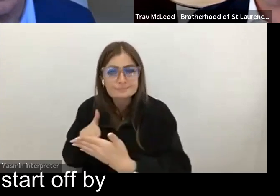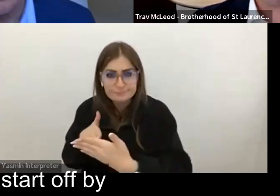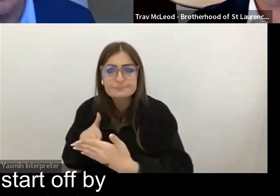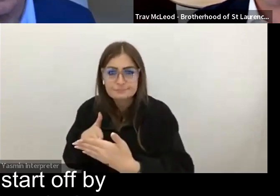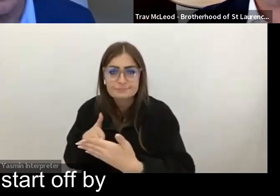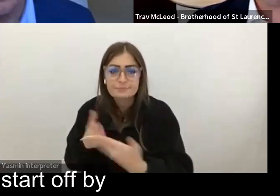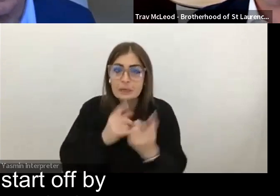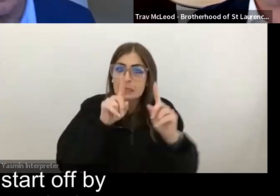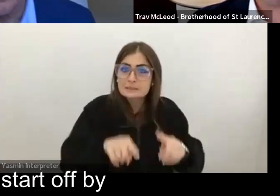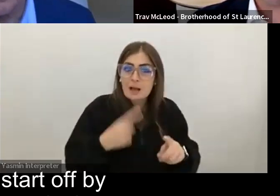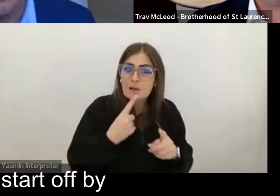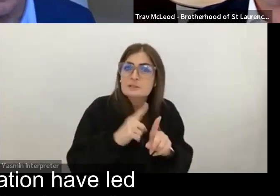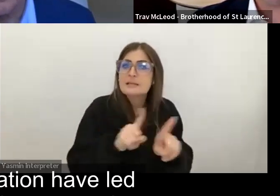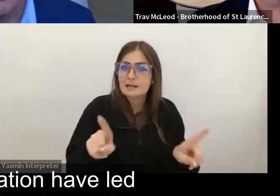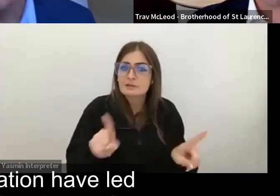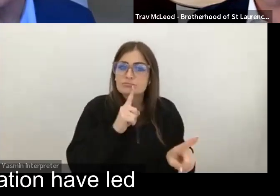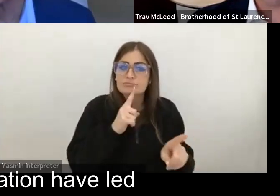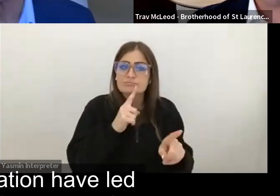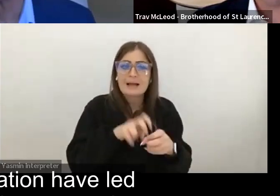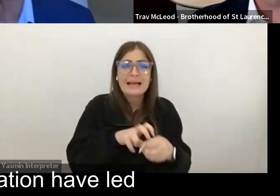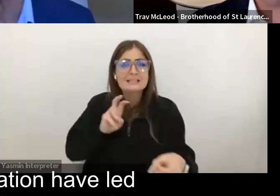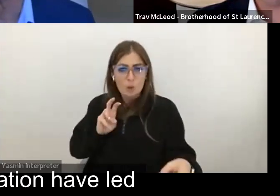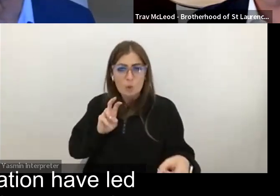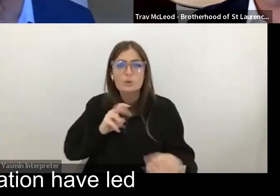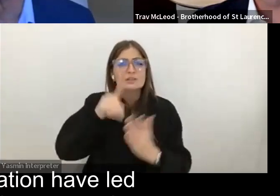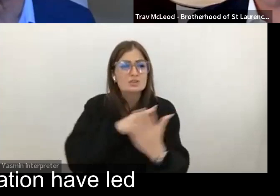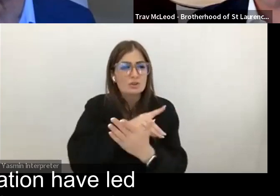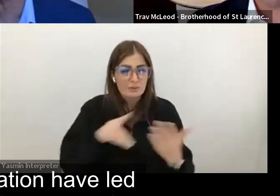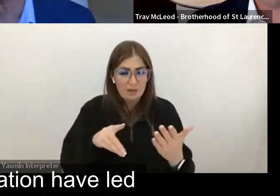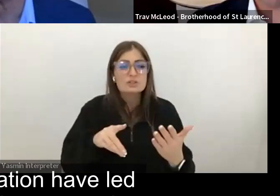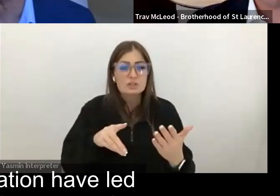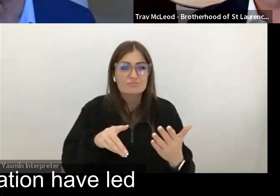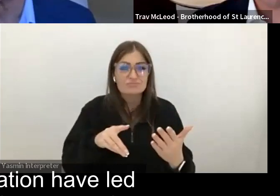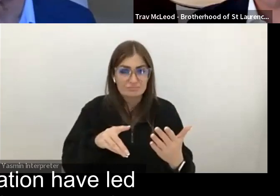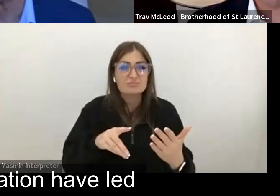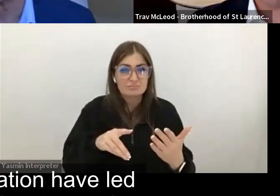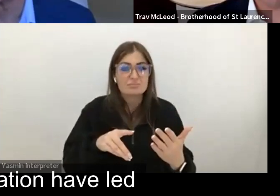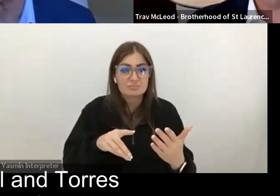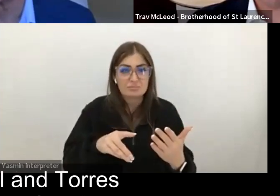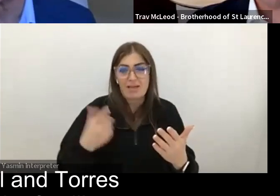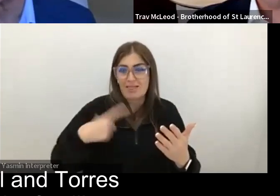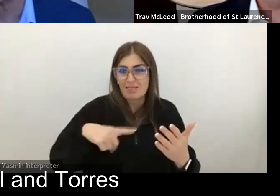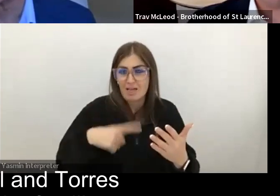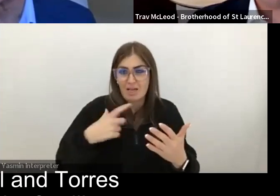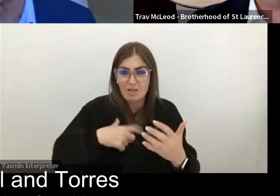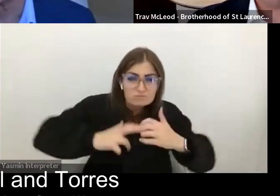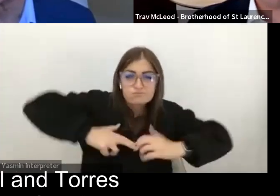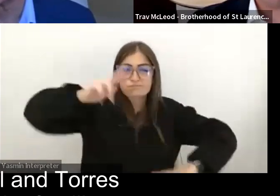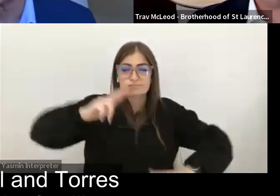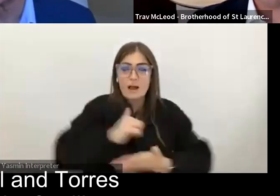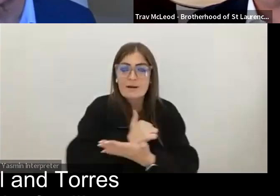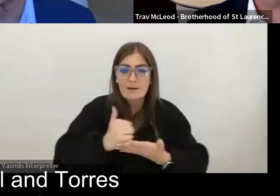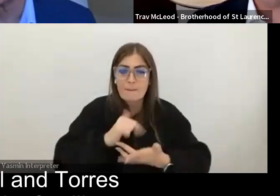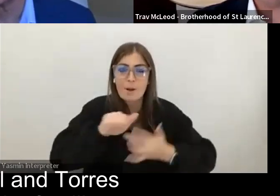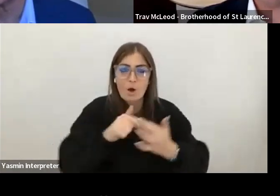I'd start off by stating that exclusion and discrimination have led to a disproportionate number of Aboriginal and Torres